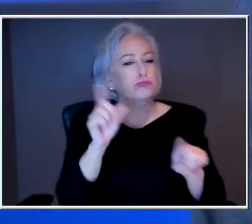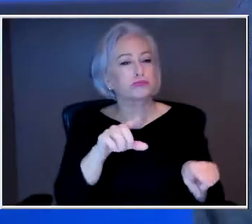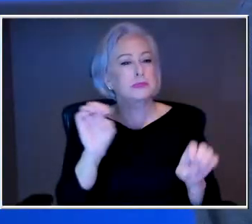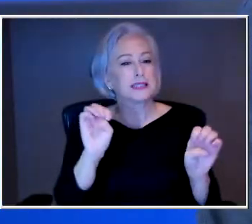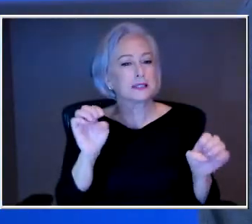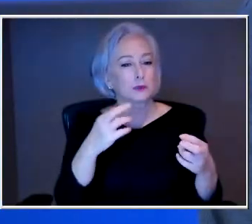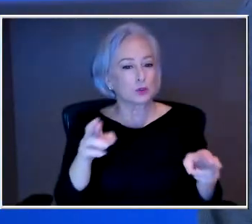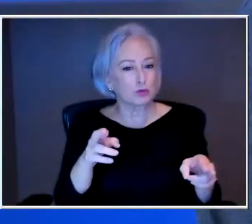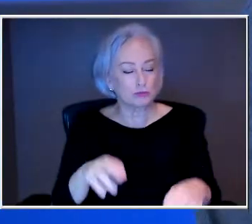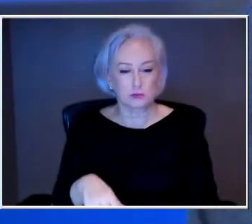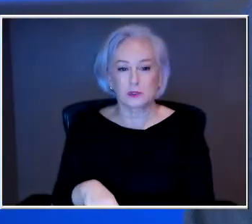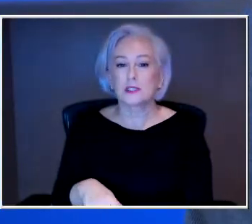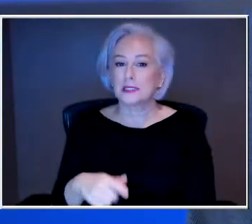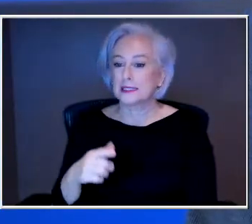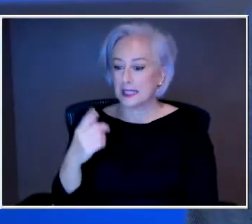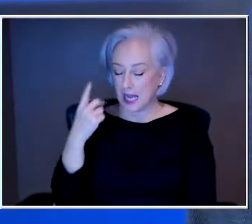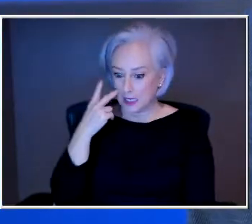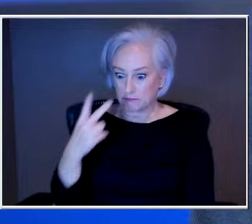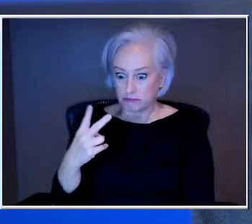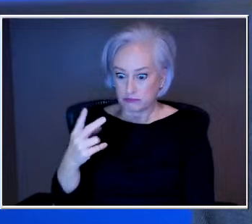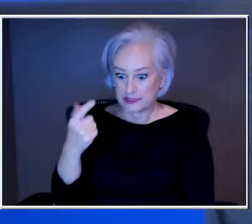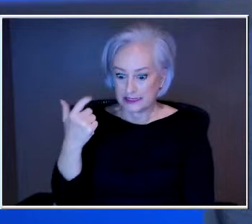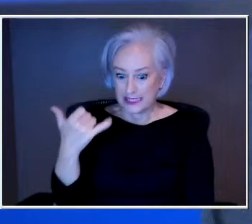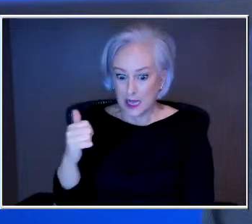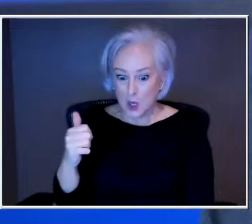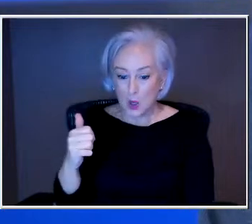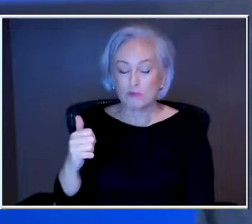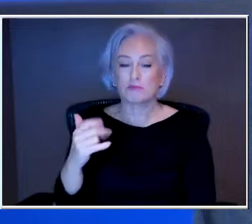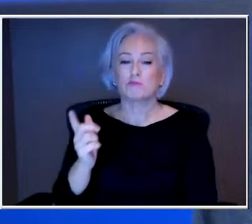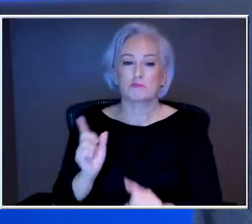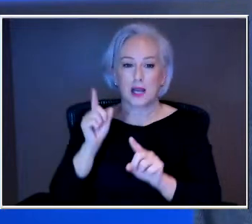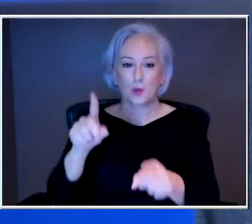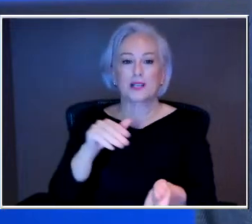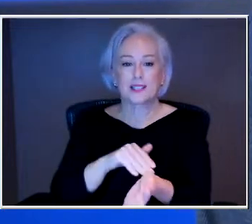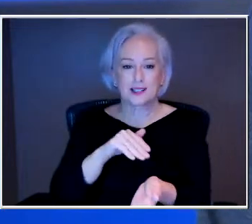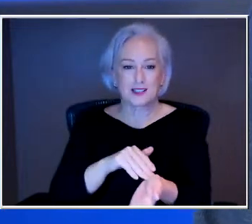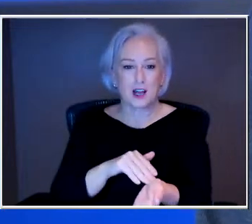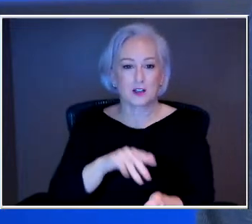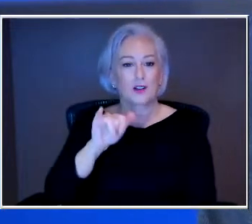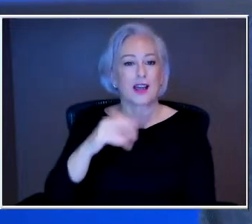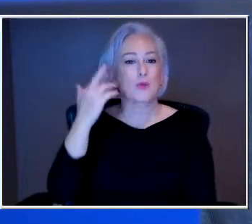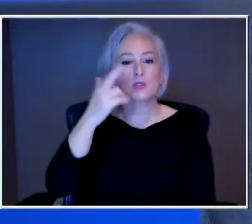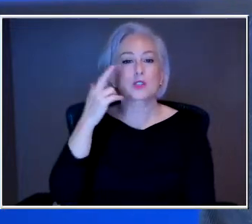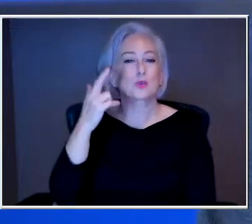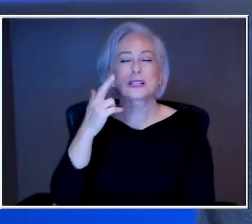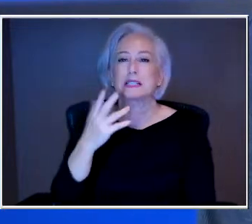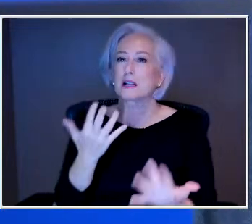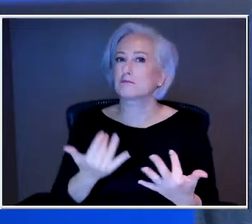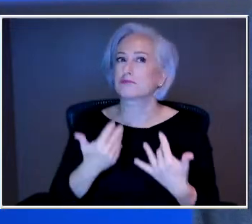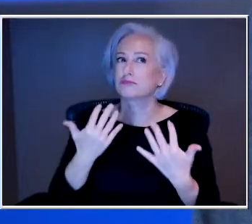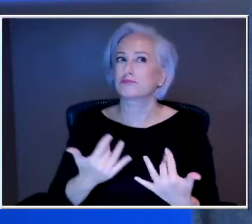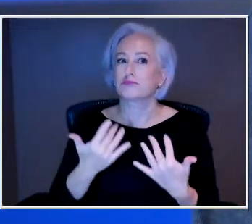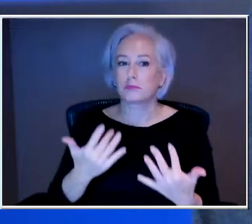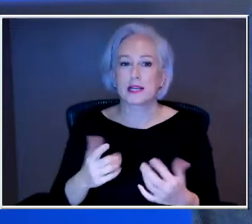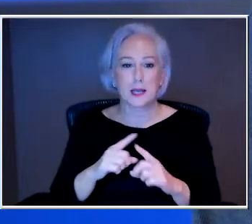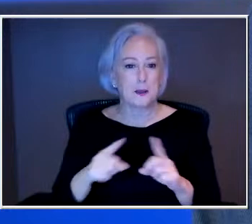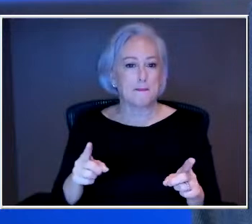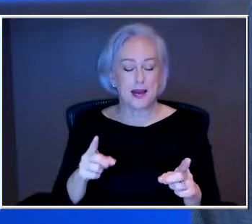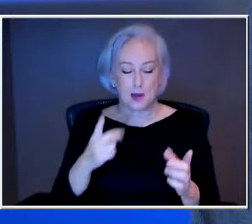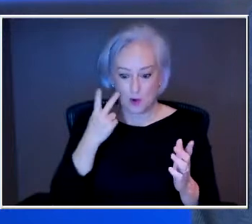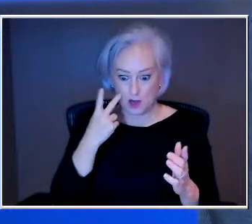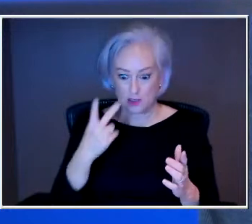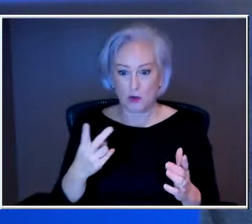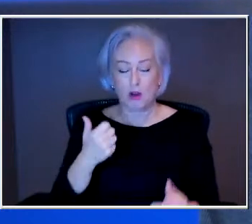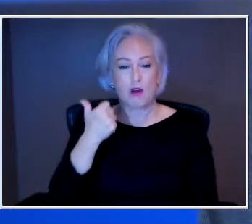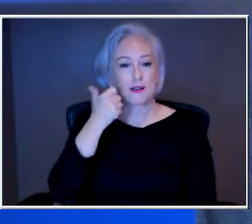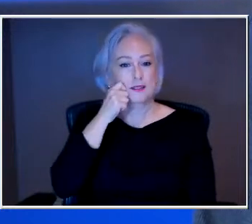turning yellow, I went to the doctor. That was one of my reasons for trying to hold off initially, but once I turned yellow, I knew something that was seriously a matter, so I went to